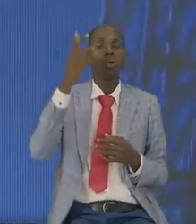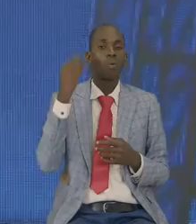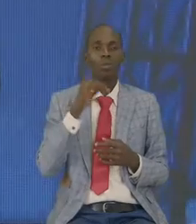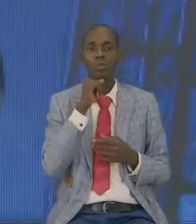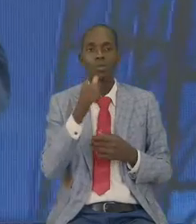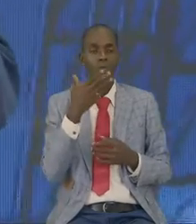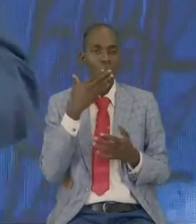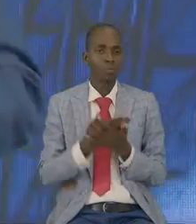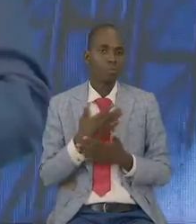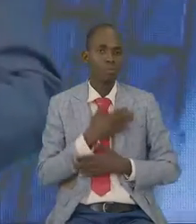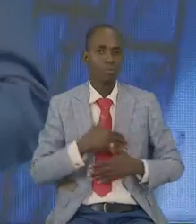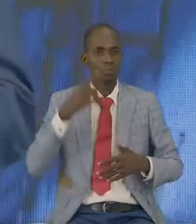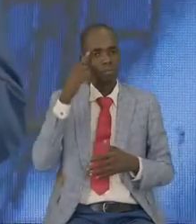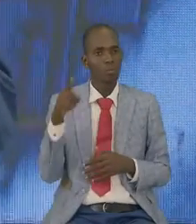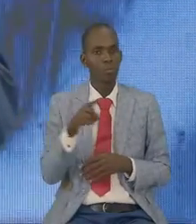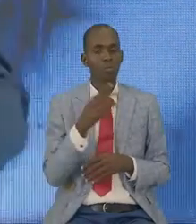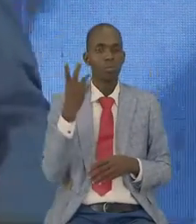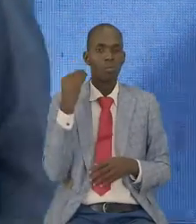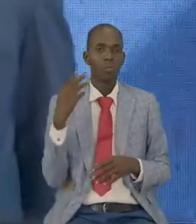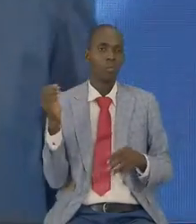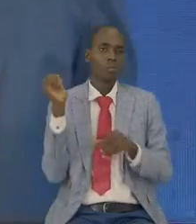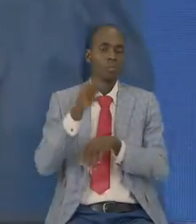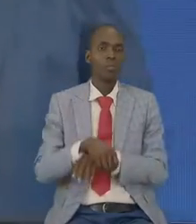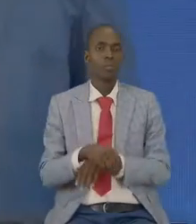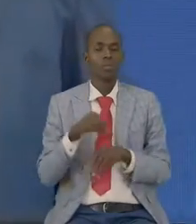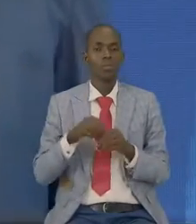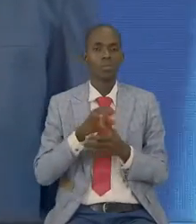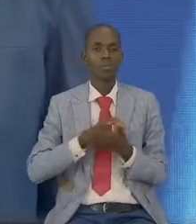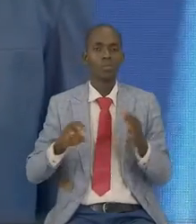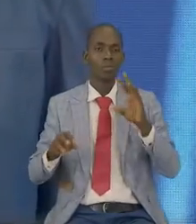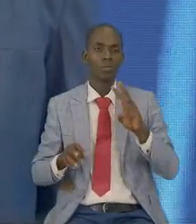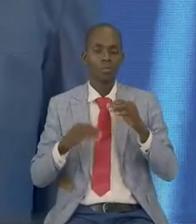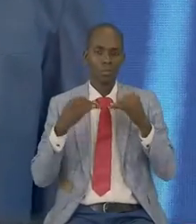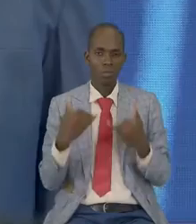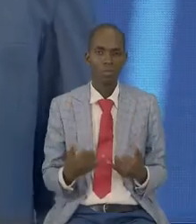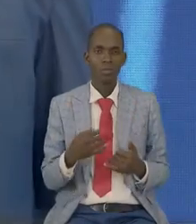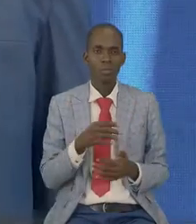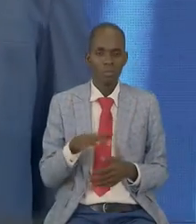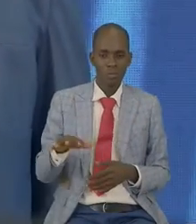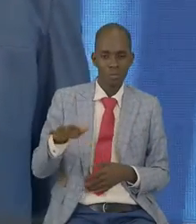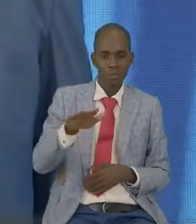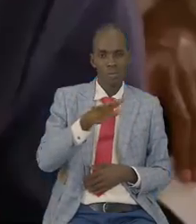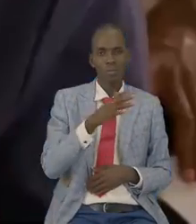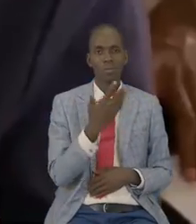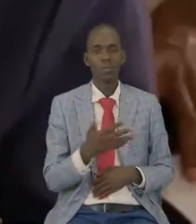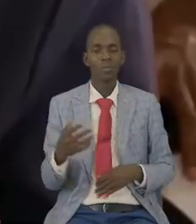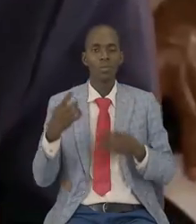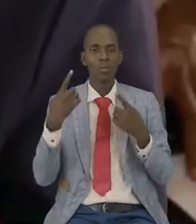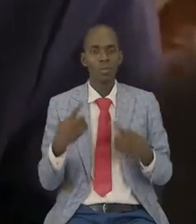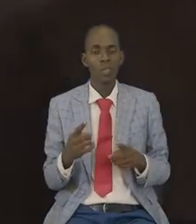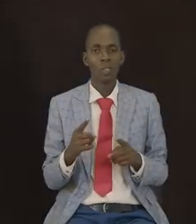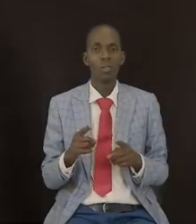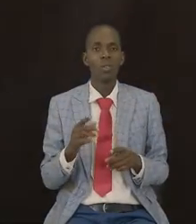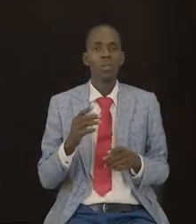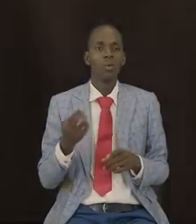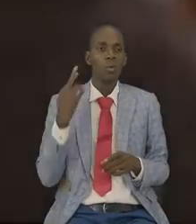says in verse 6, look at verse 6 there, it says, now these things happened, or this is